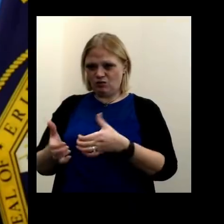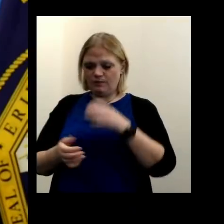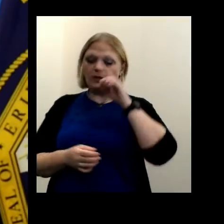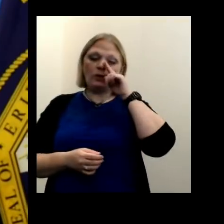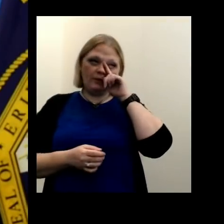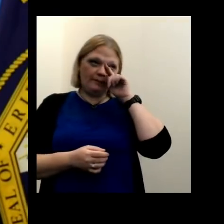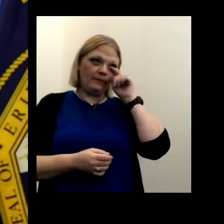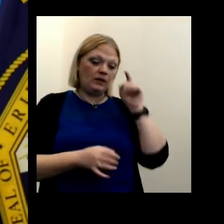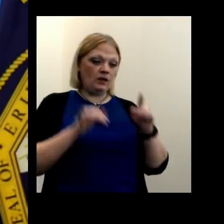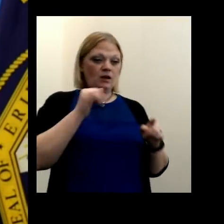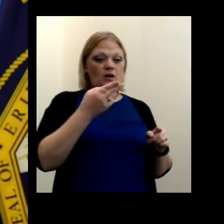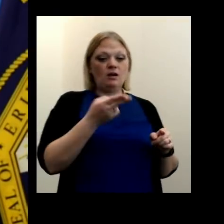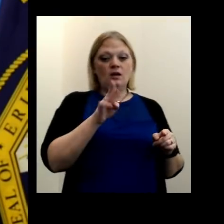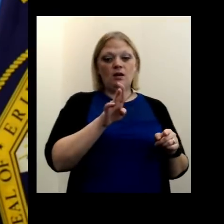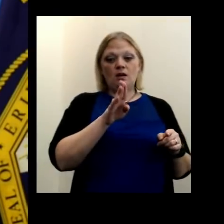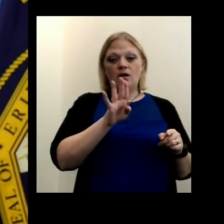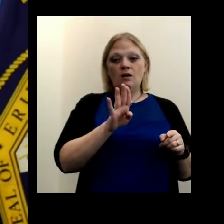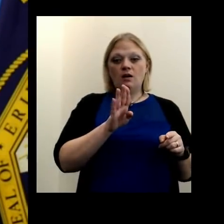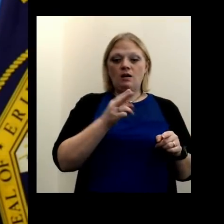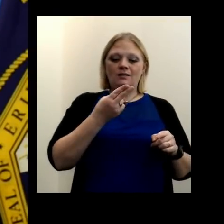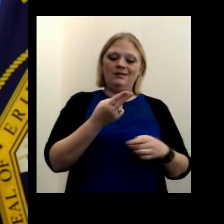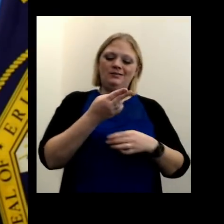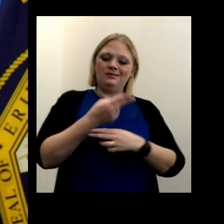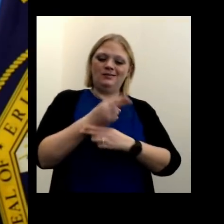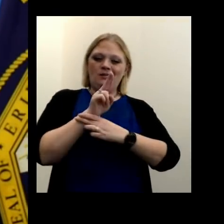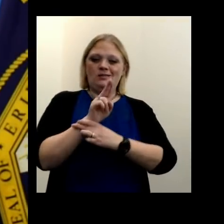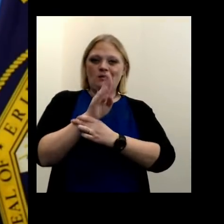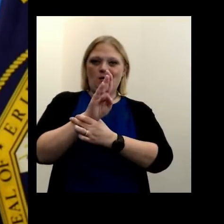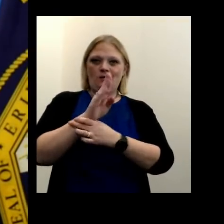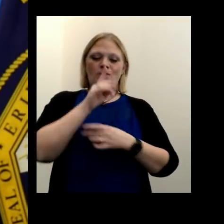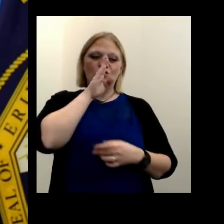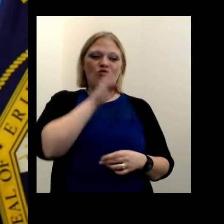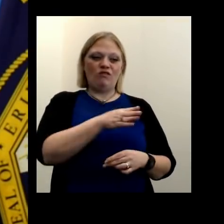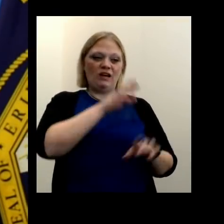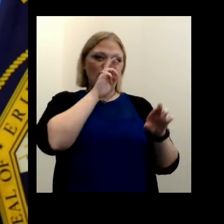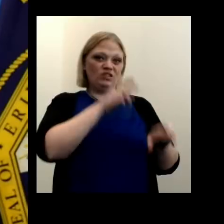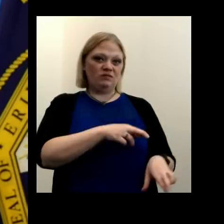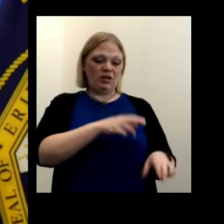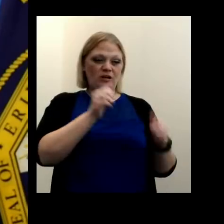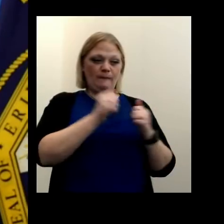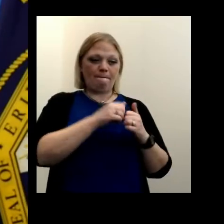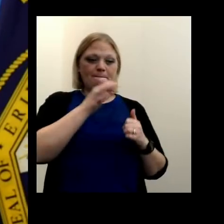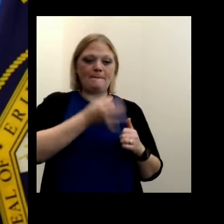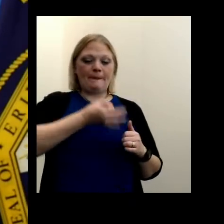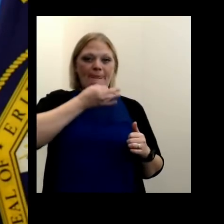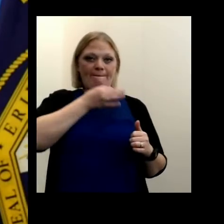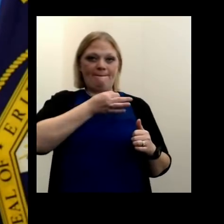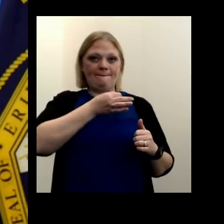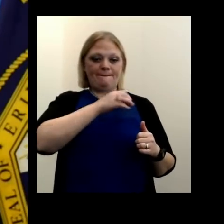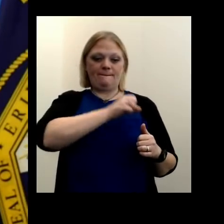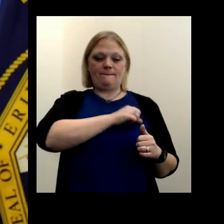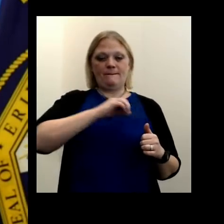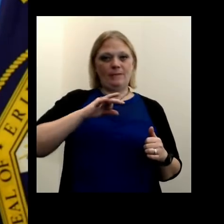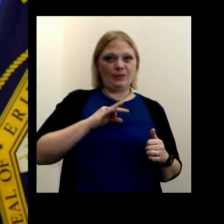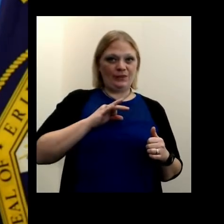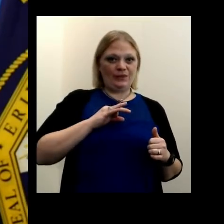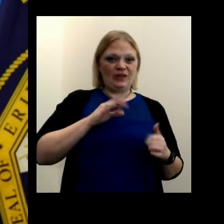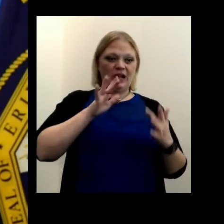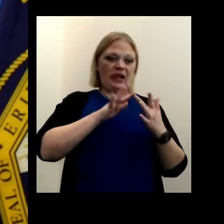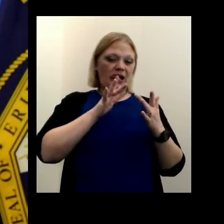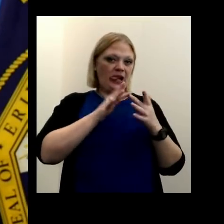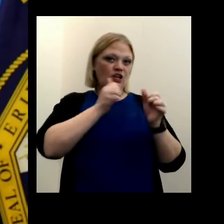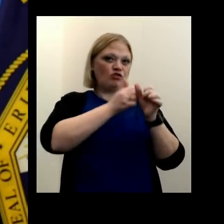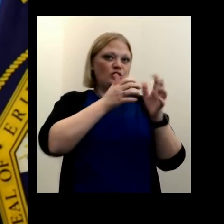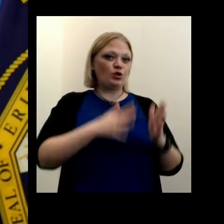This will be the hub for our direct response associated with the epidemiological staff, the contact